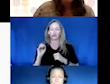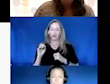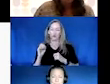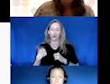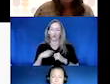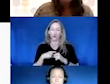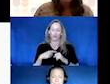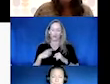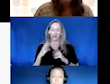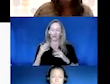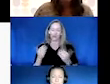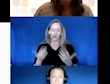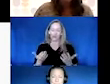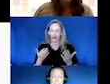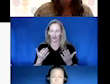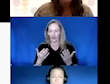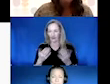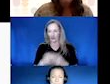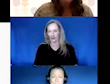provide